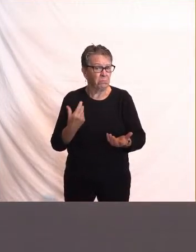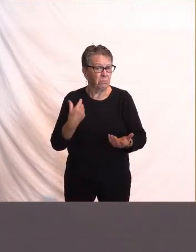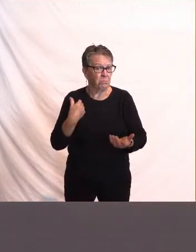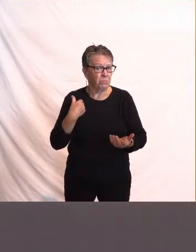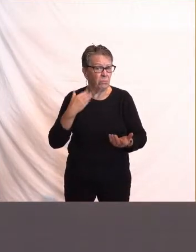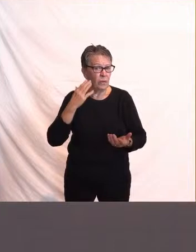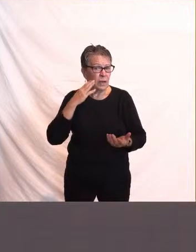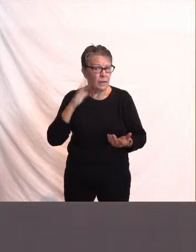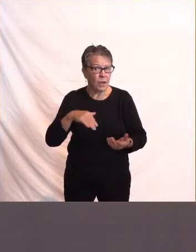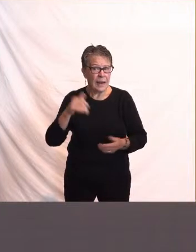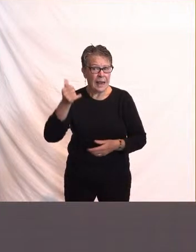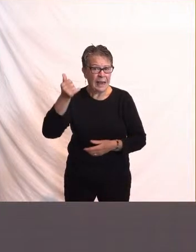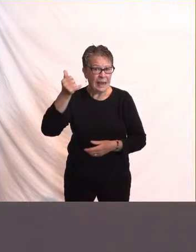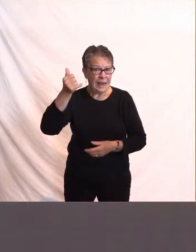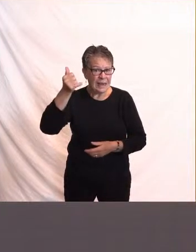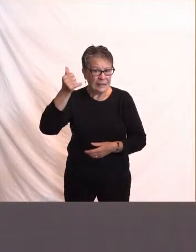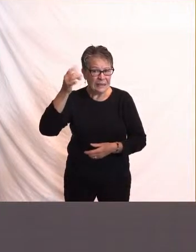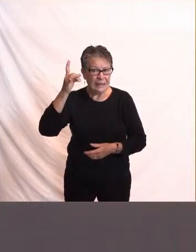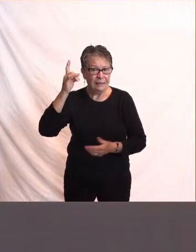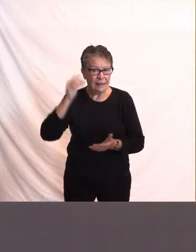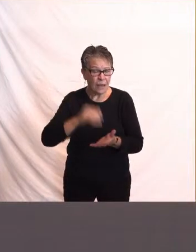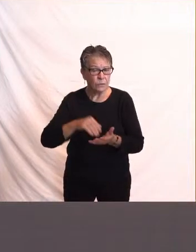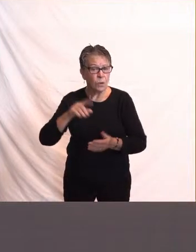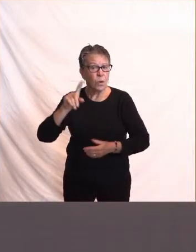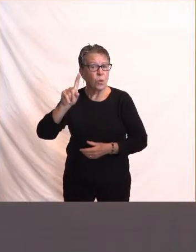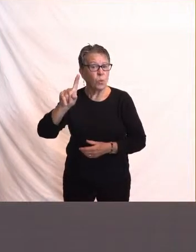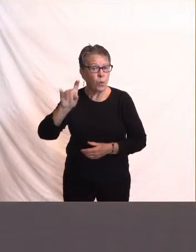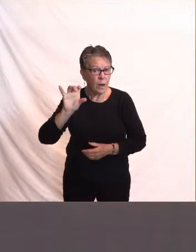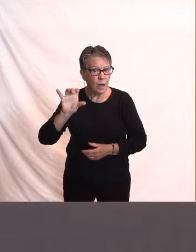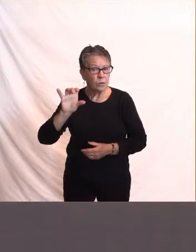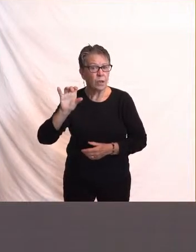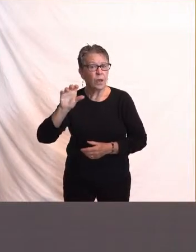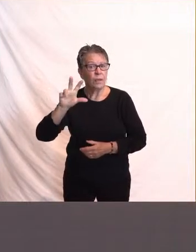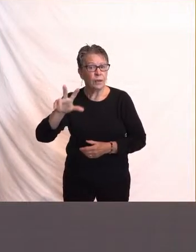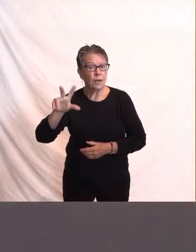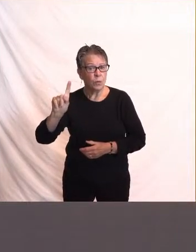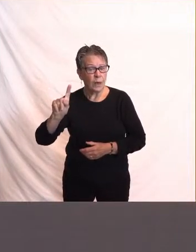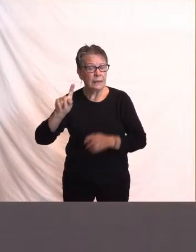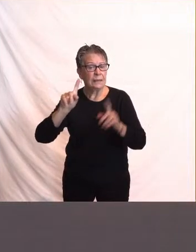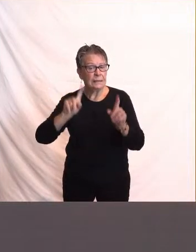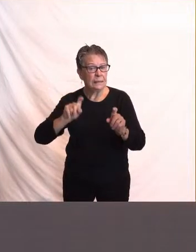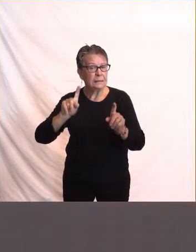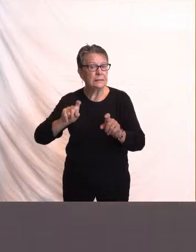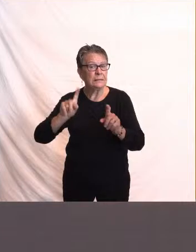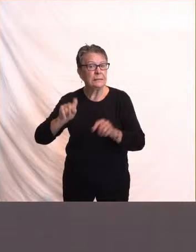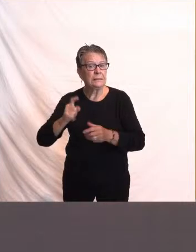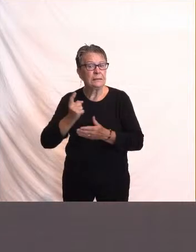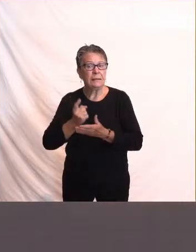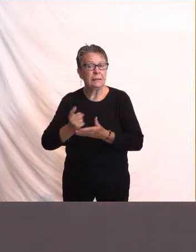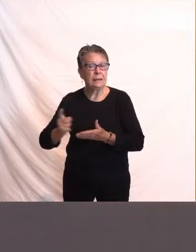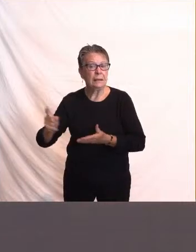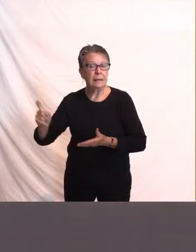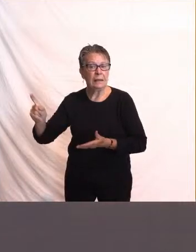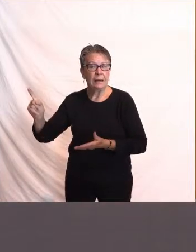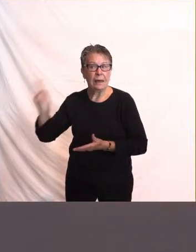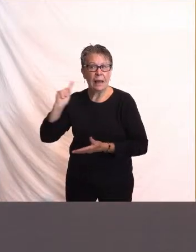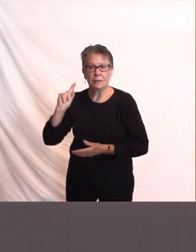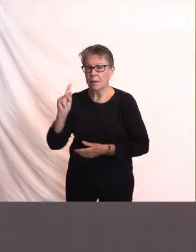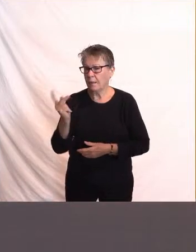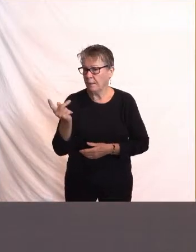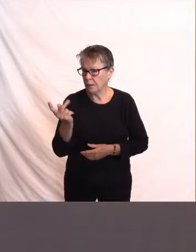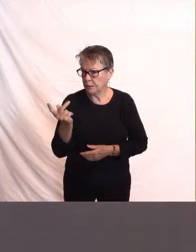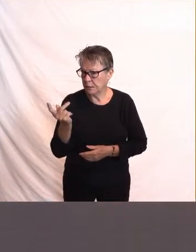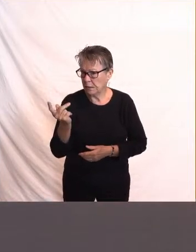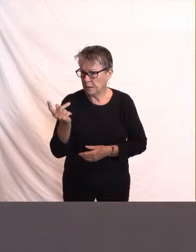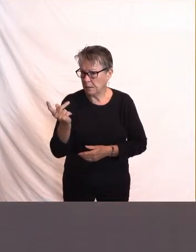Last Wednesday, hold on a second. Sorry, Thursday, which is the day we announced our